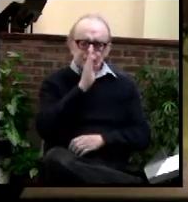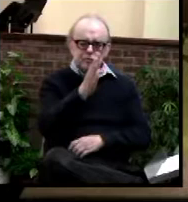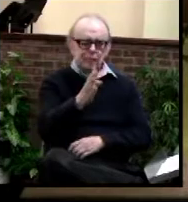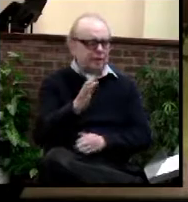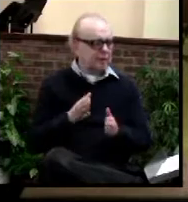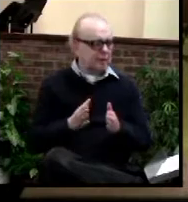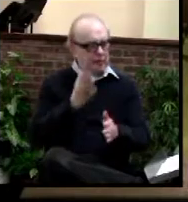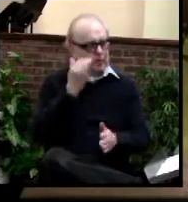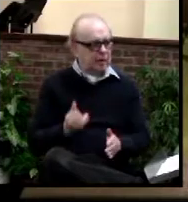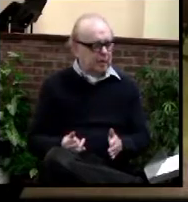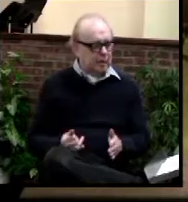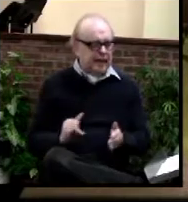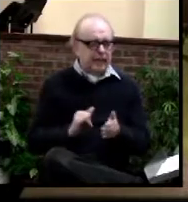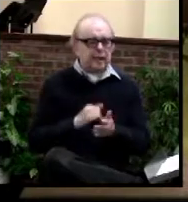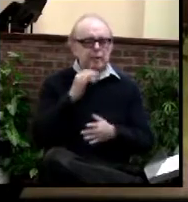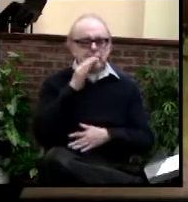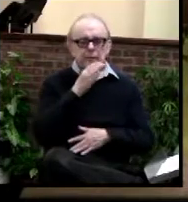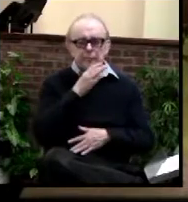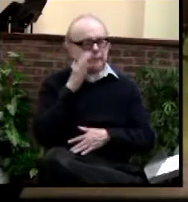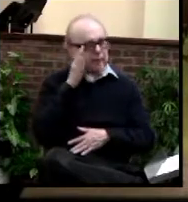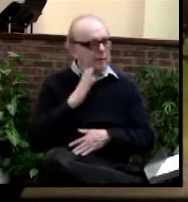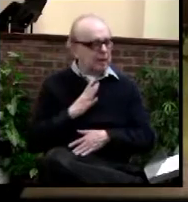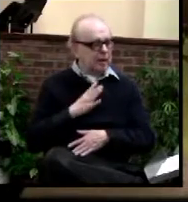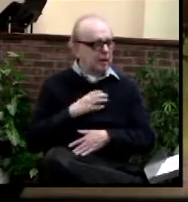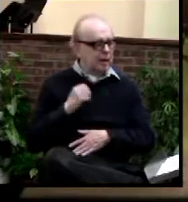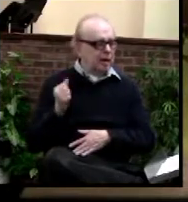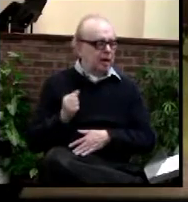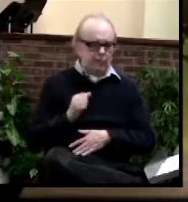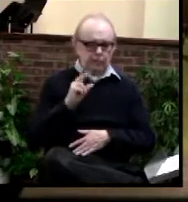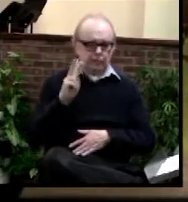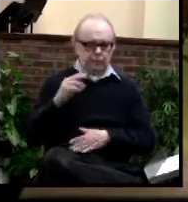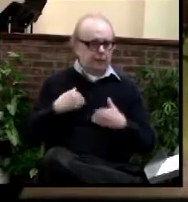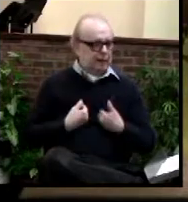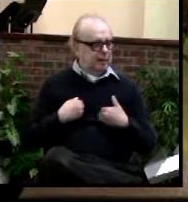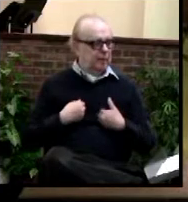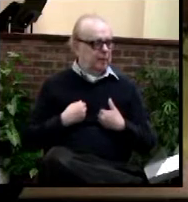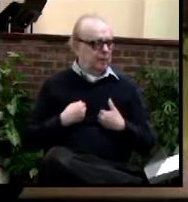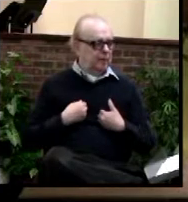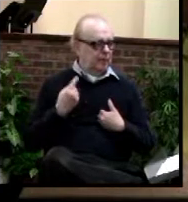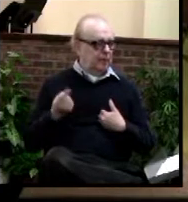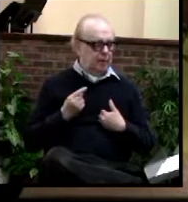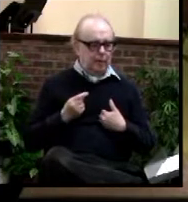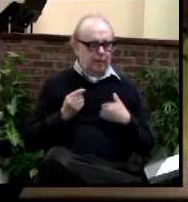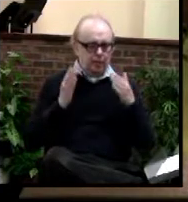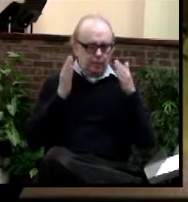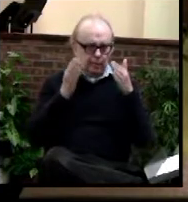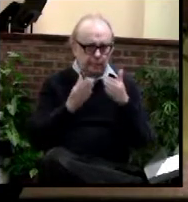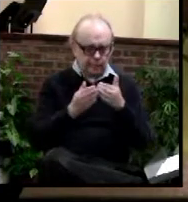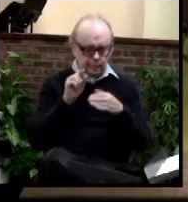Why? Because that farmer took those two animals and he always focused on a